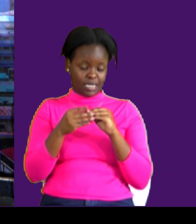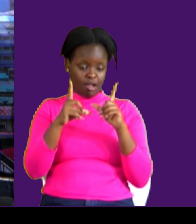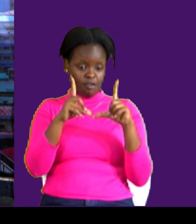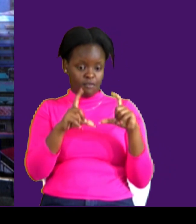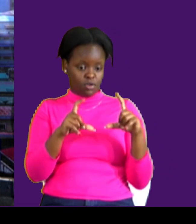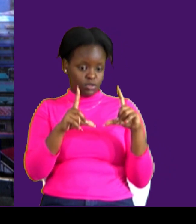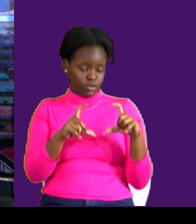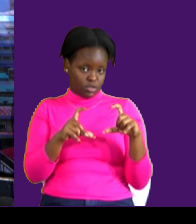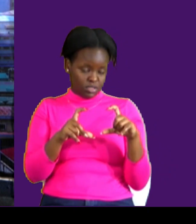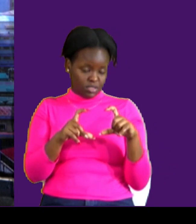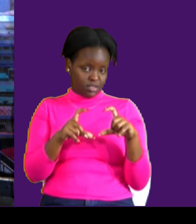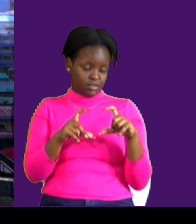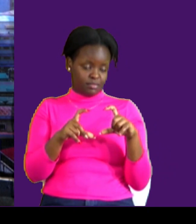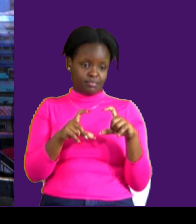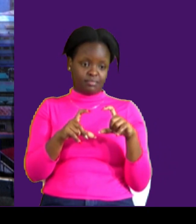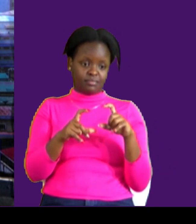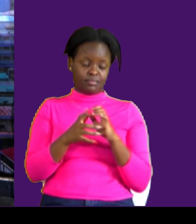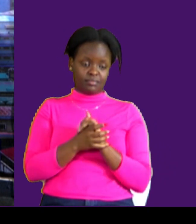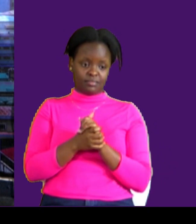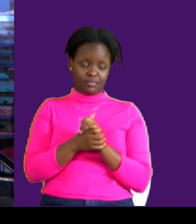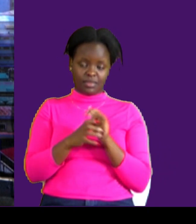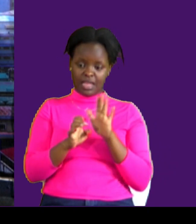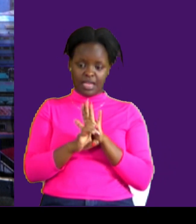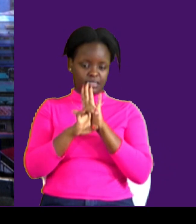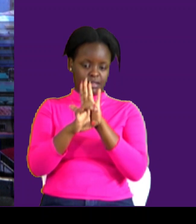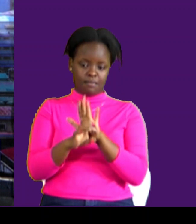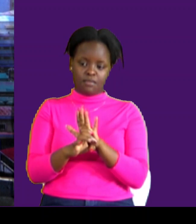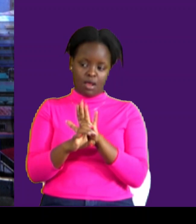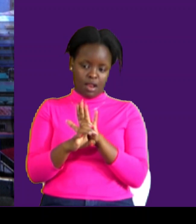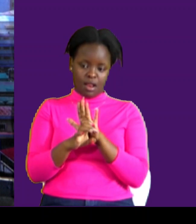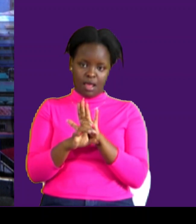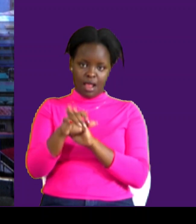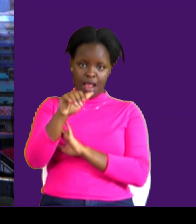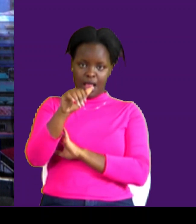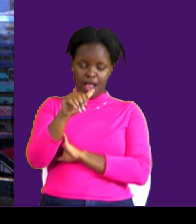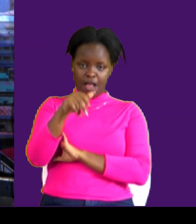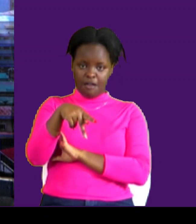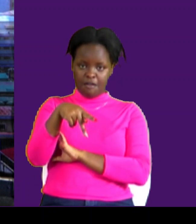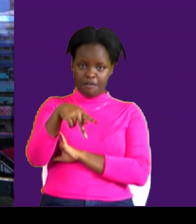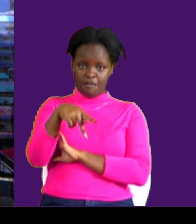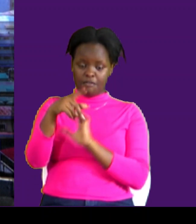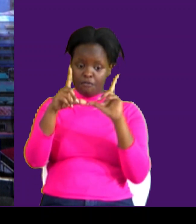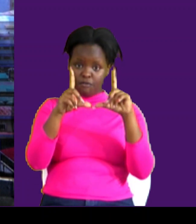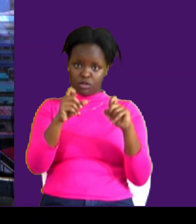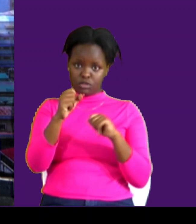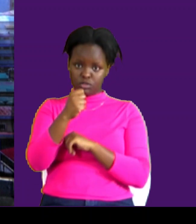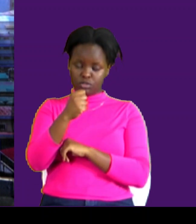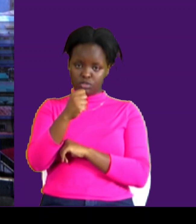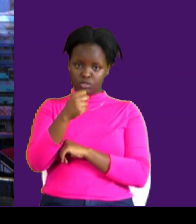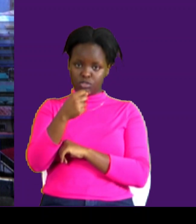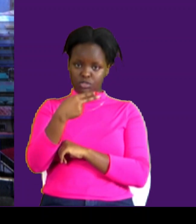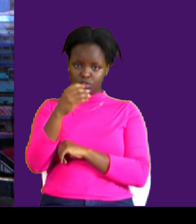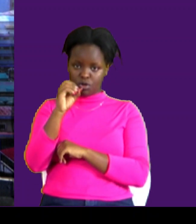photos or manipulating photos. Let's say the Adobe Photoshop, we have the